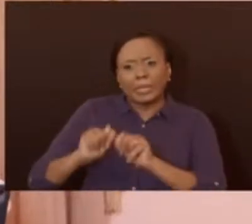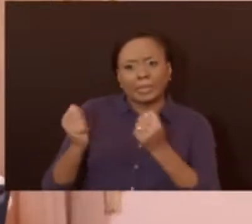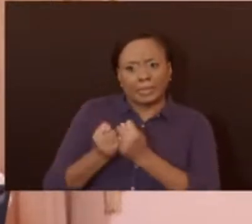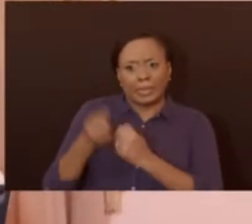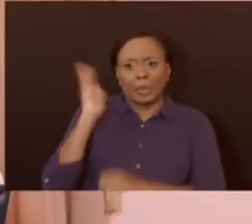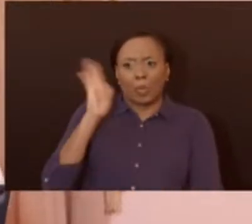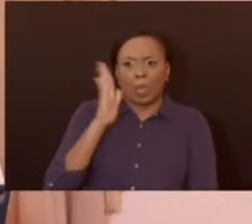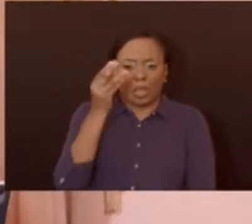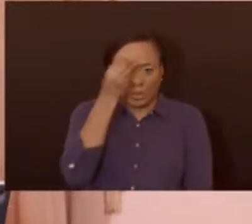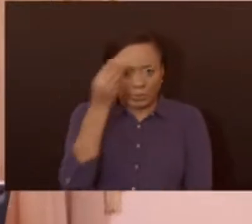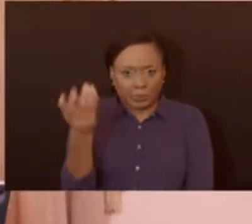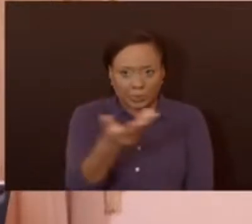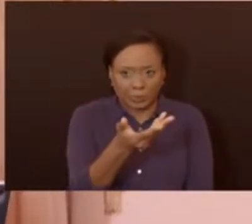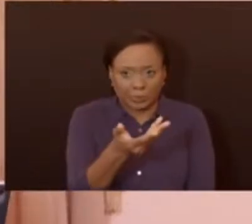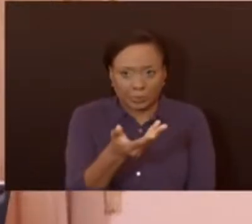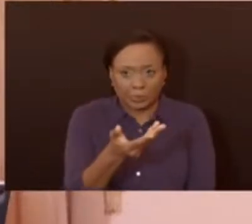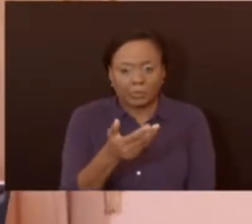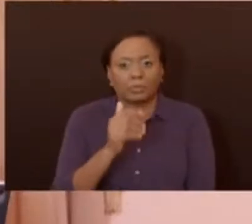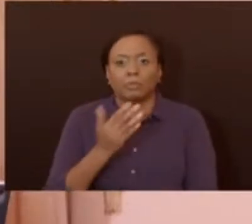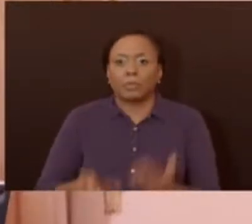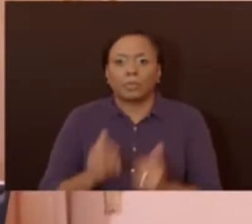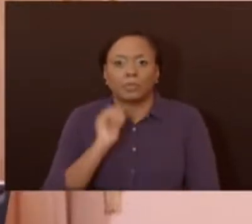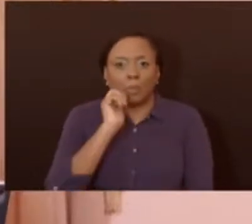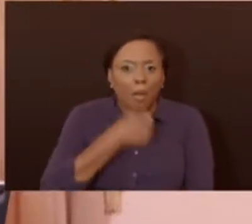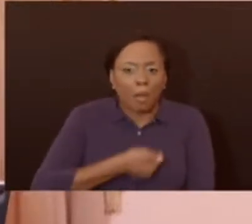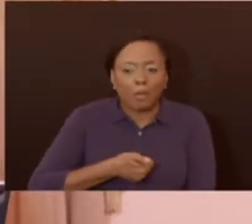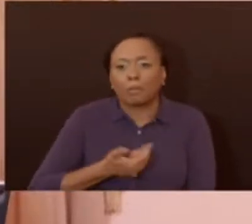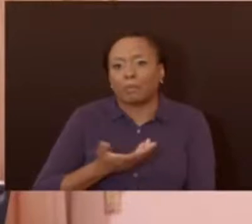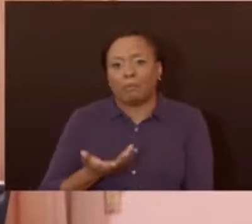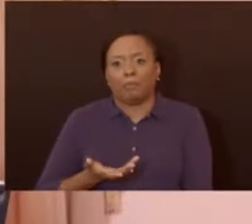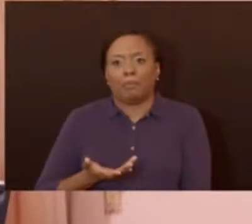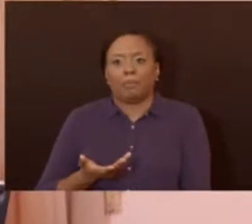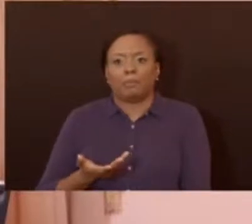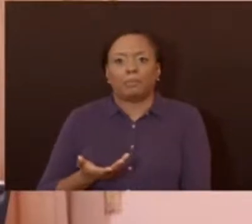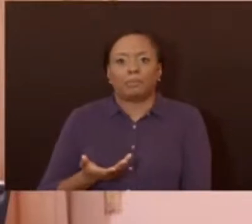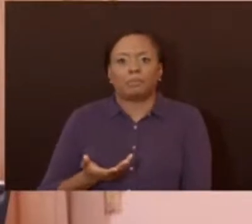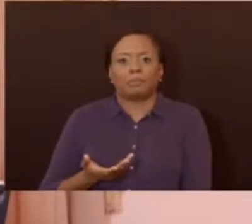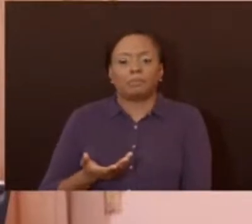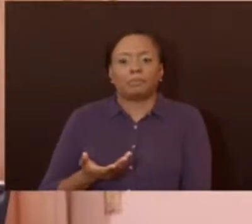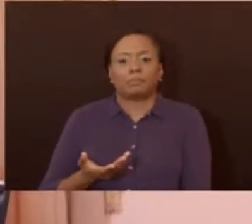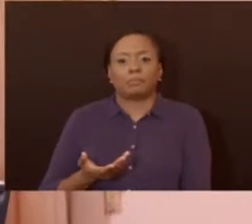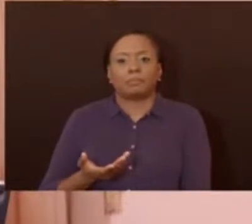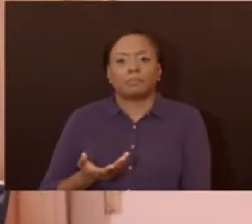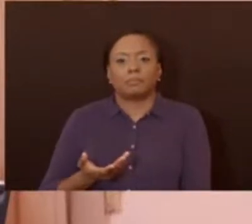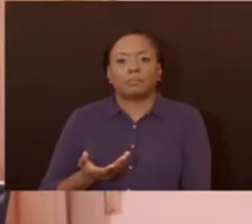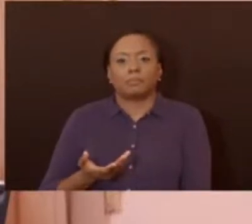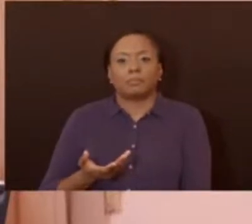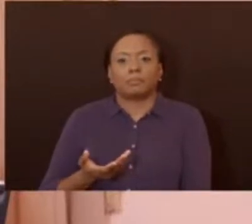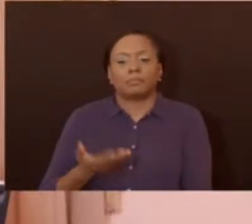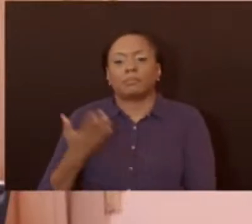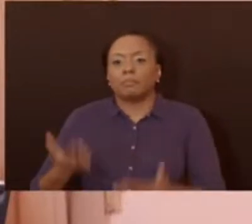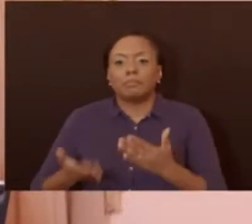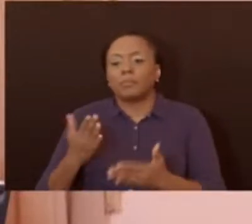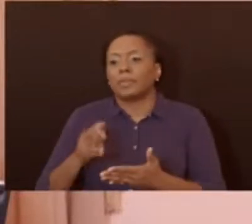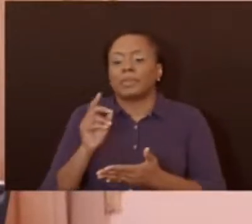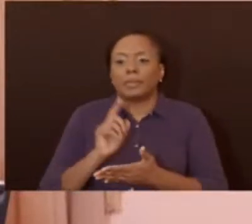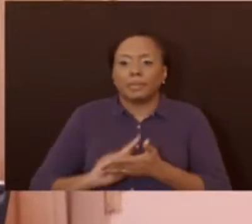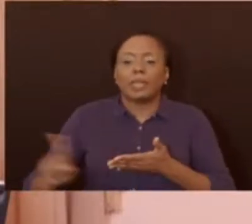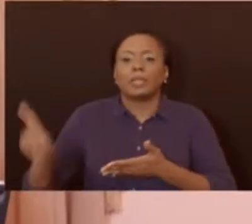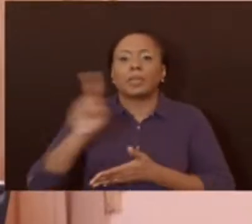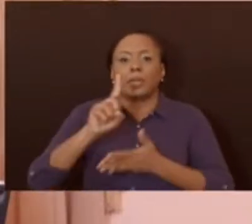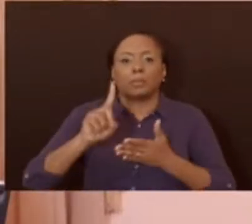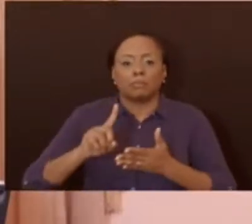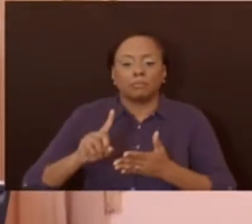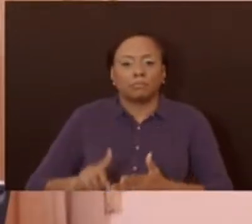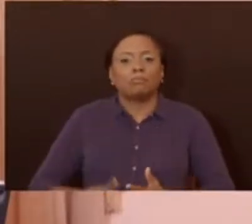going to be within the next day or so that I imagine that by the start of the week Mr. Chapman and his team will be able to